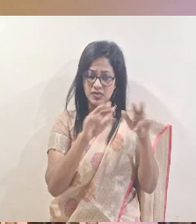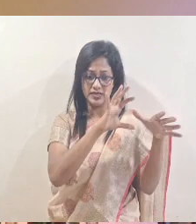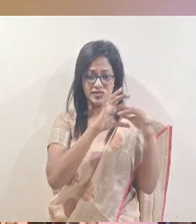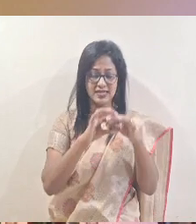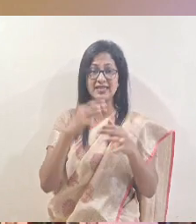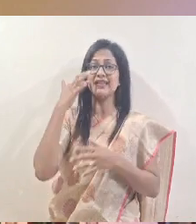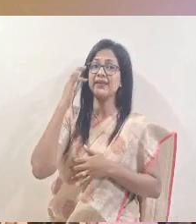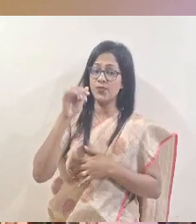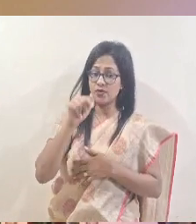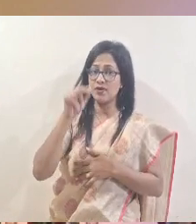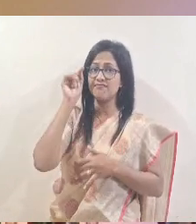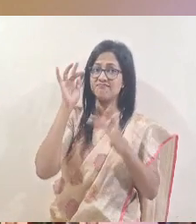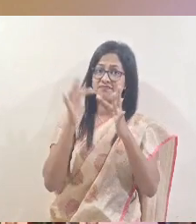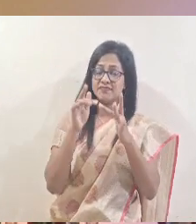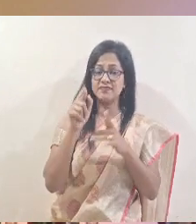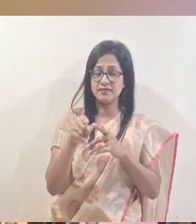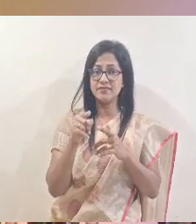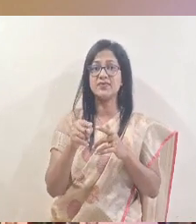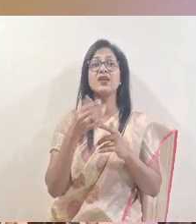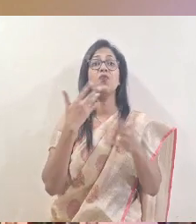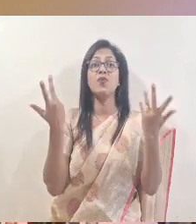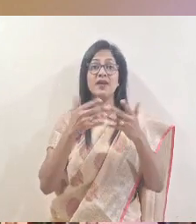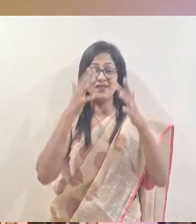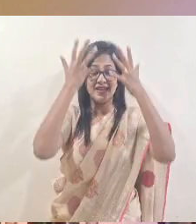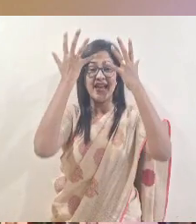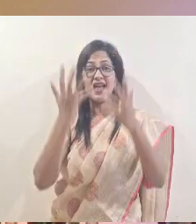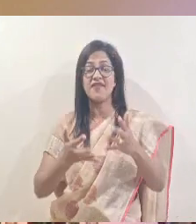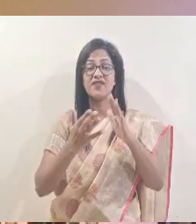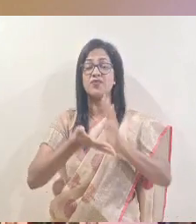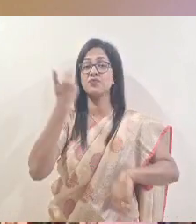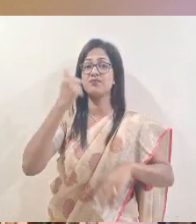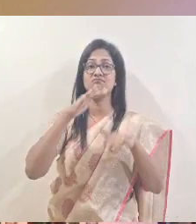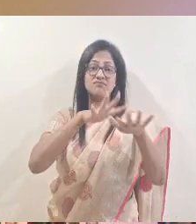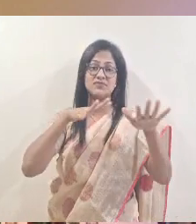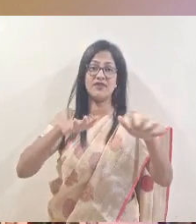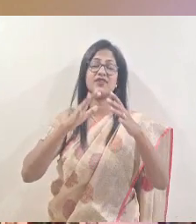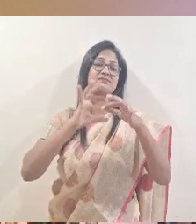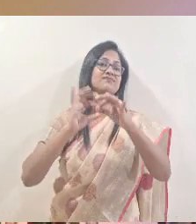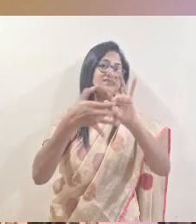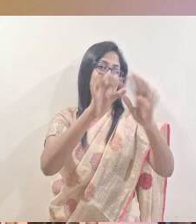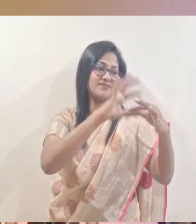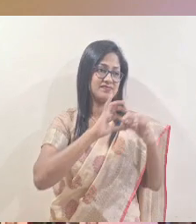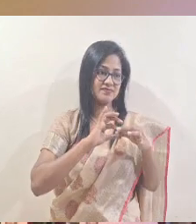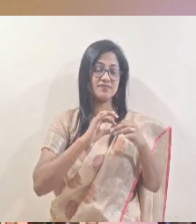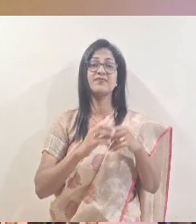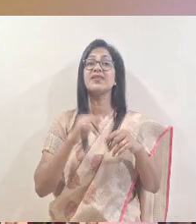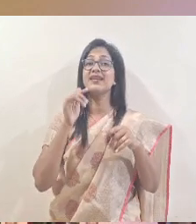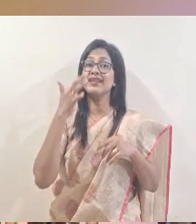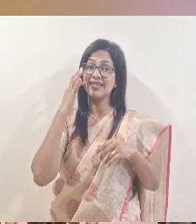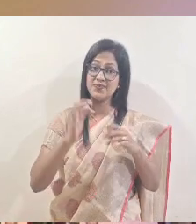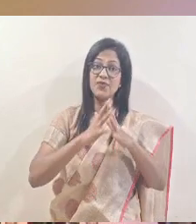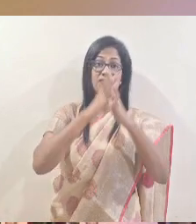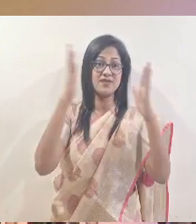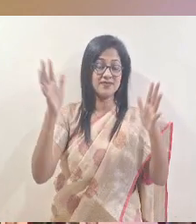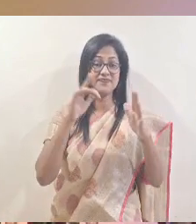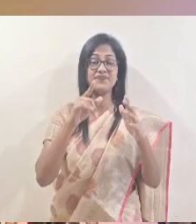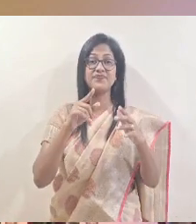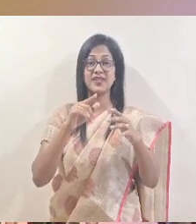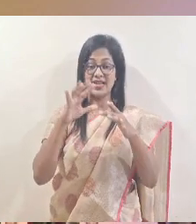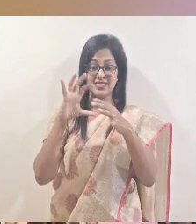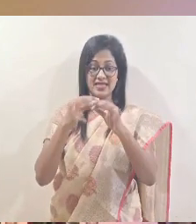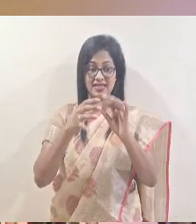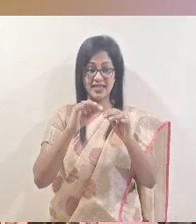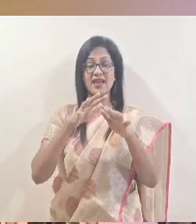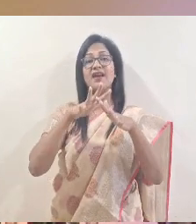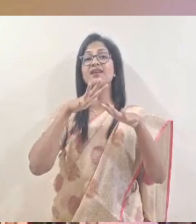this to the importance of that link, because we can see that main roads carry most of the traffic in the network. So, more important the link is, higher